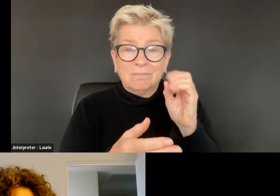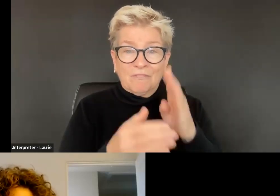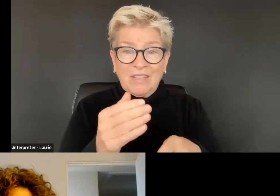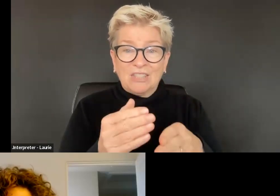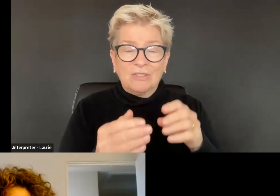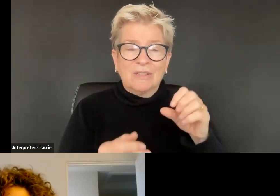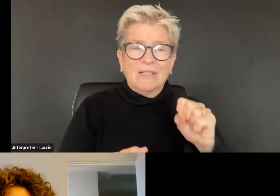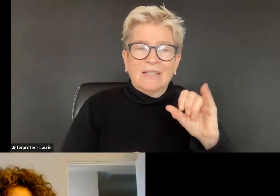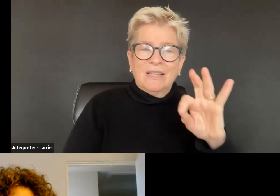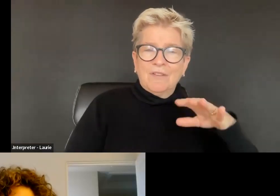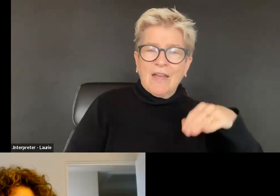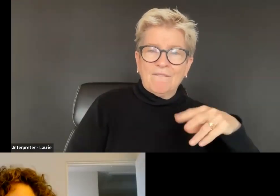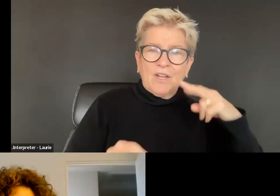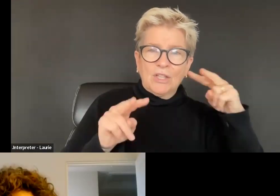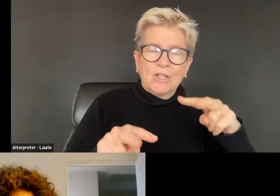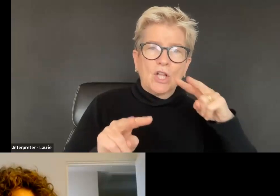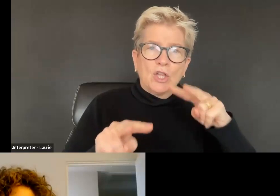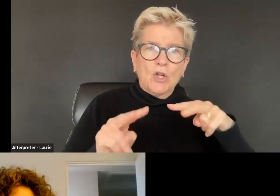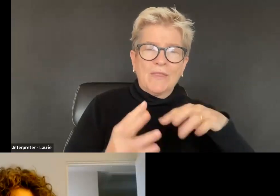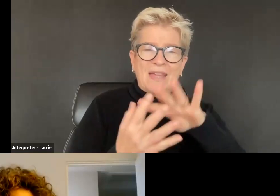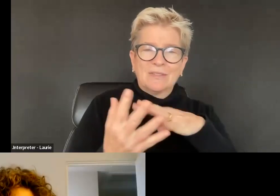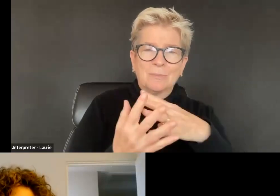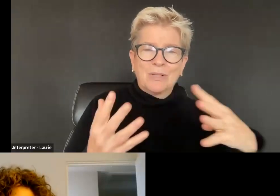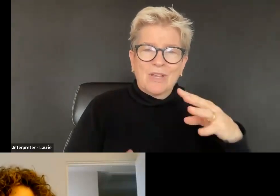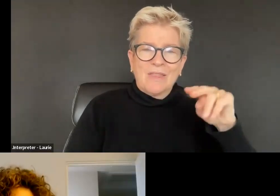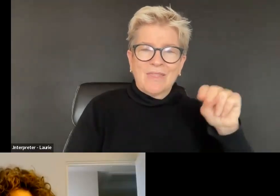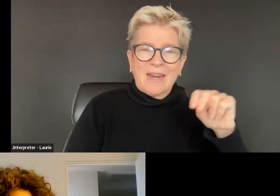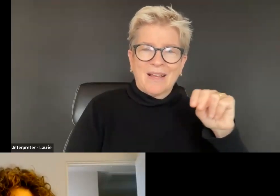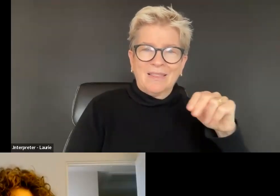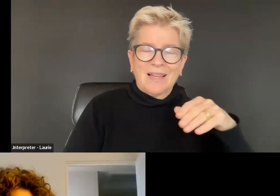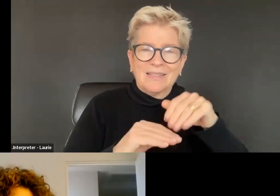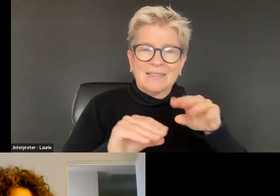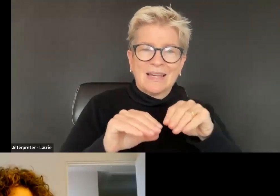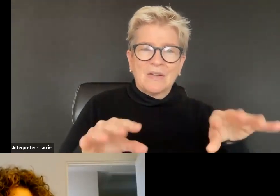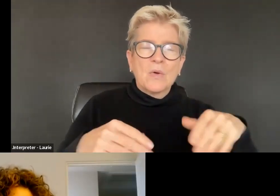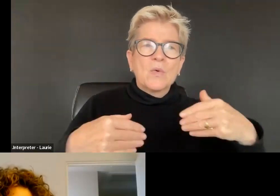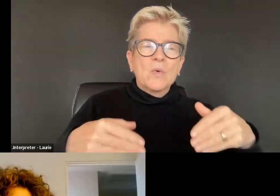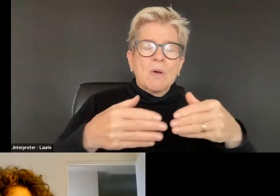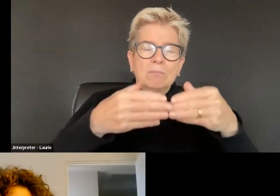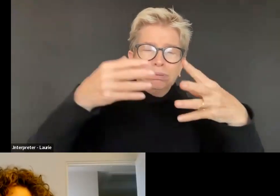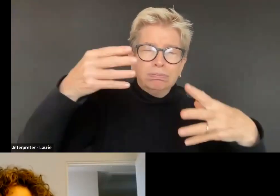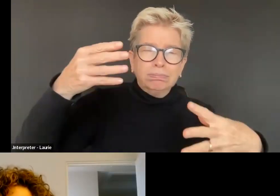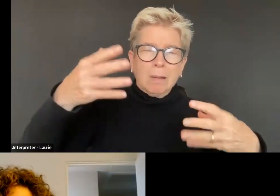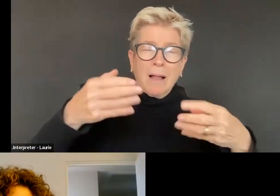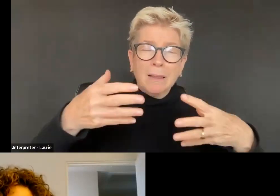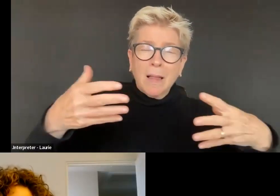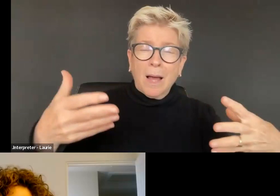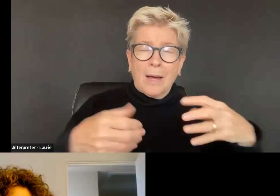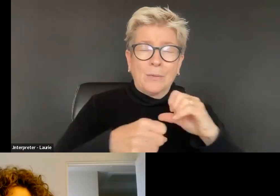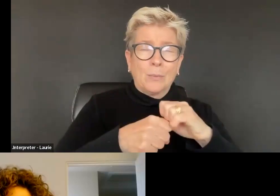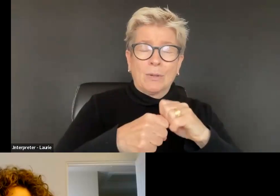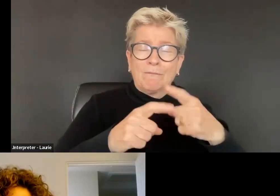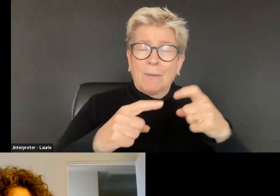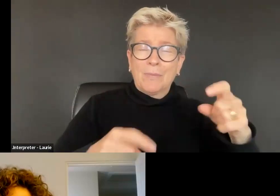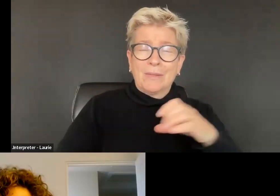at that spreadsheet that Nicola sent out. It represents a tremendous body of work from this CRIS Committee. And if you have